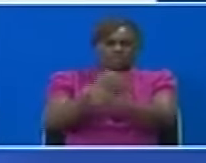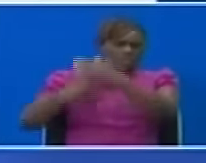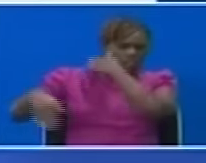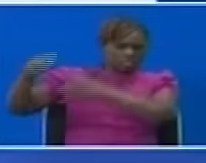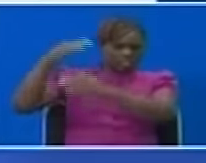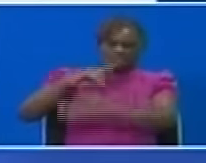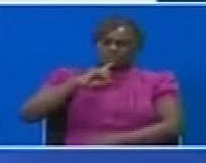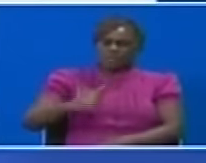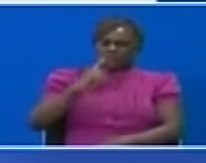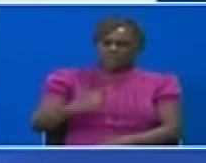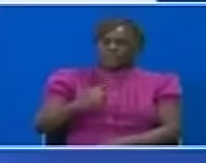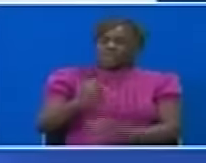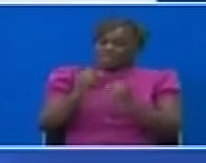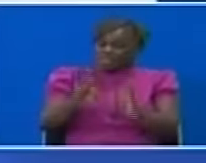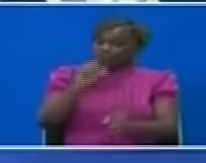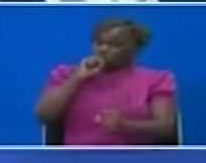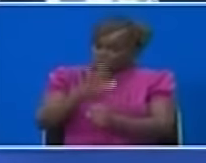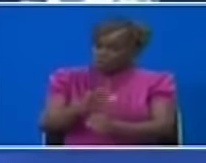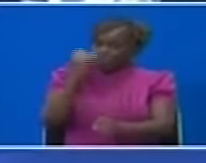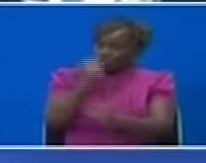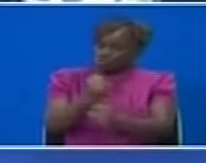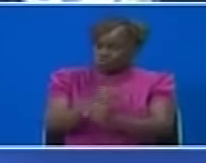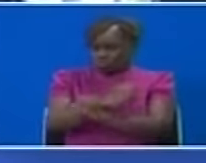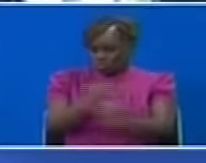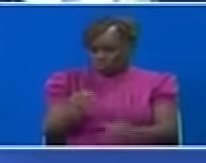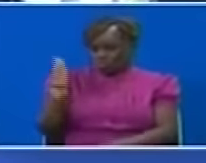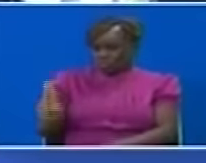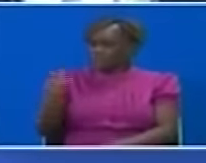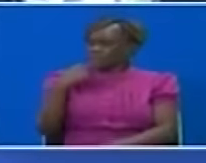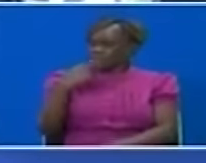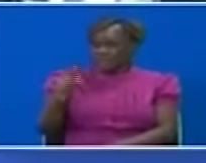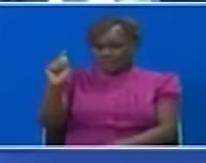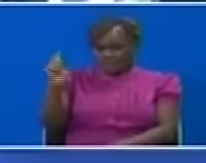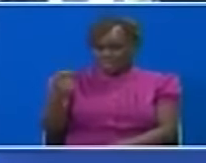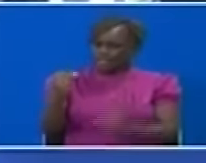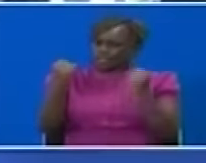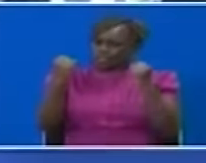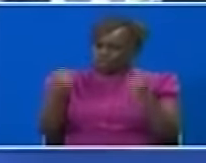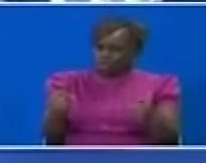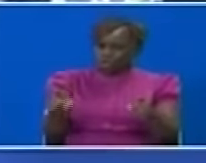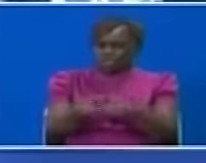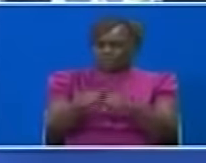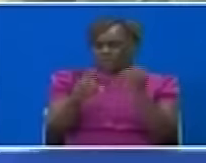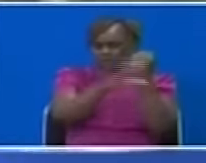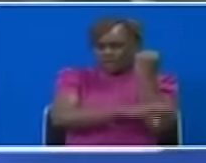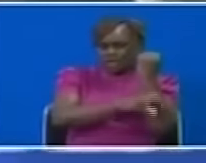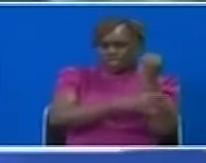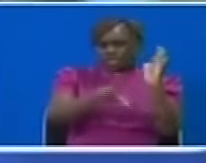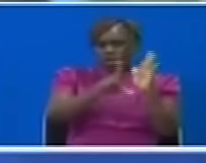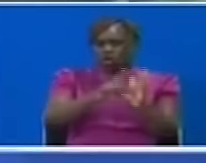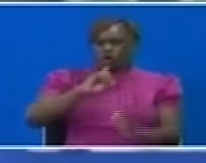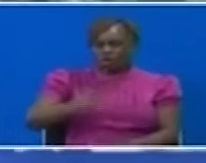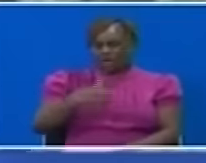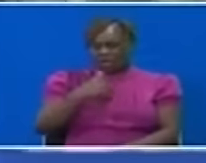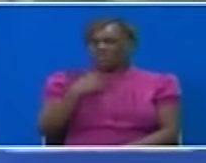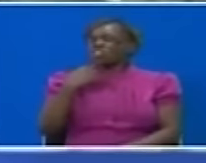judge harshly if this promise is not kept. While the president maintains that Kenya remains strong, a country of law and order, not